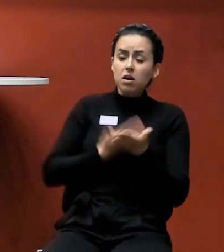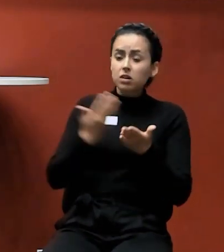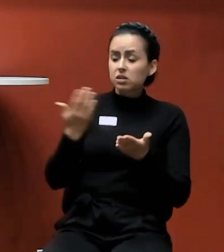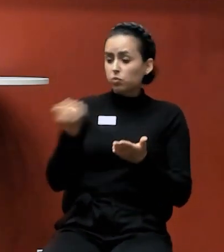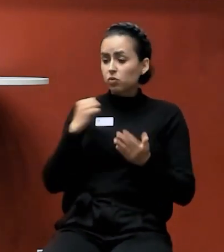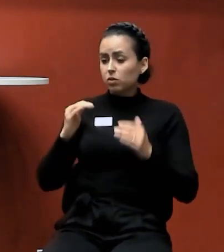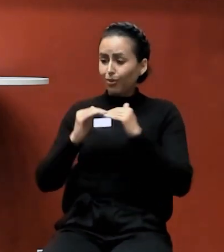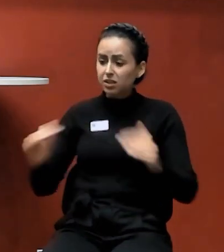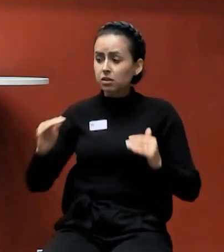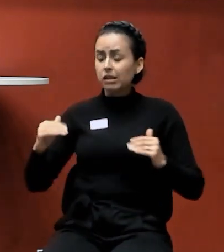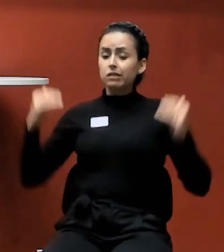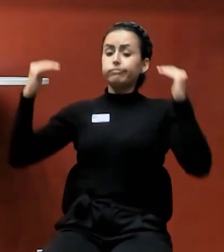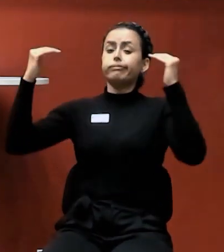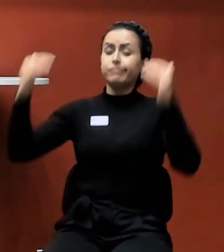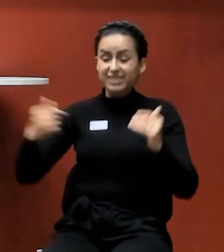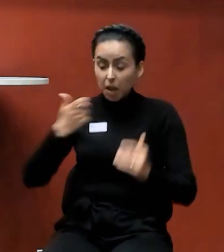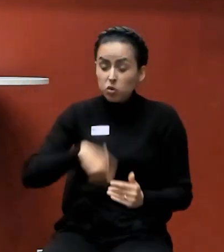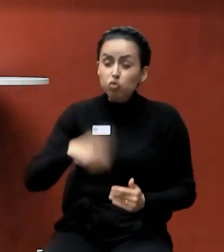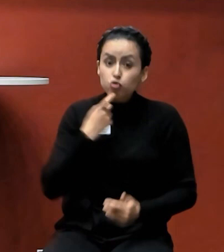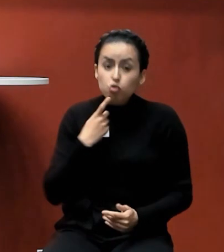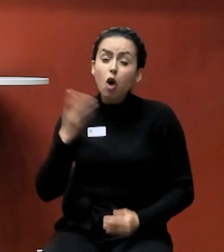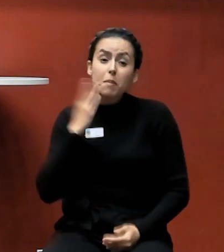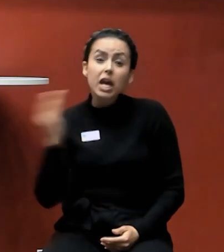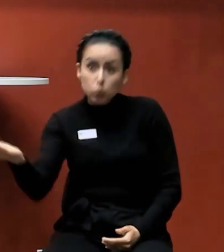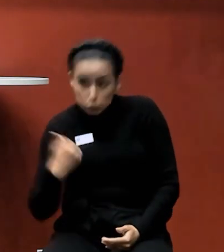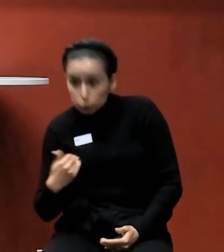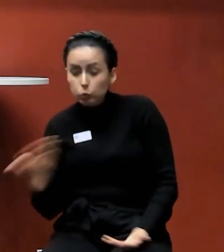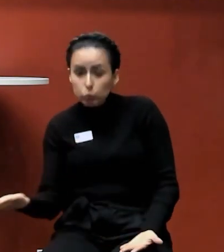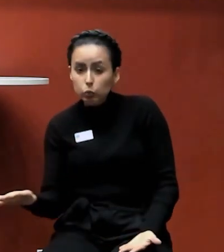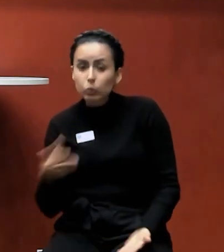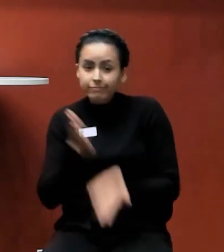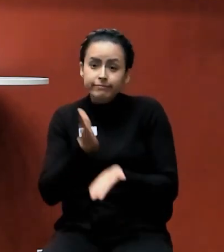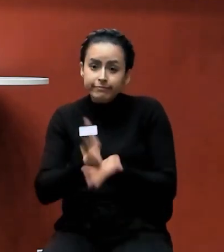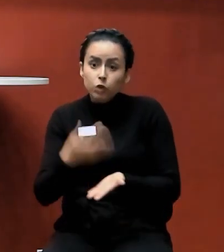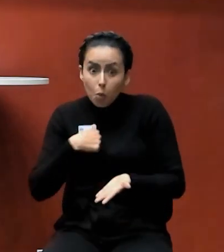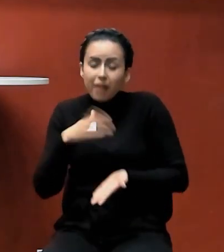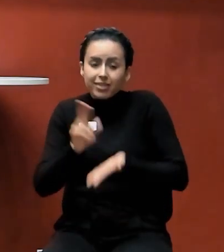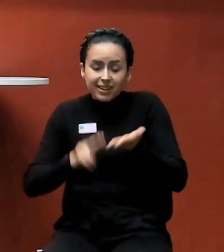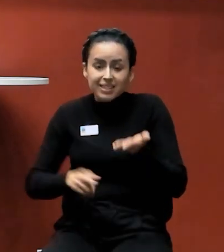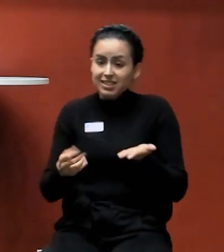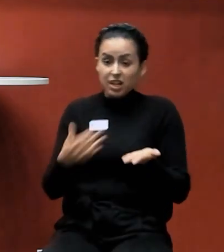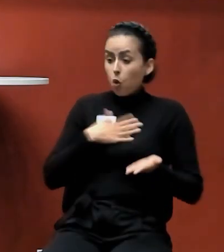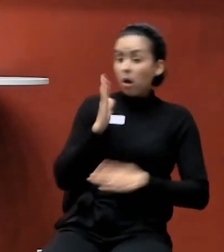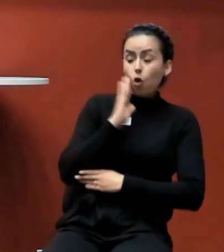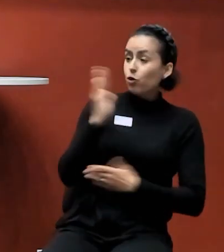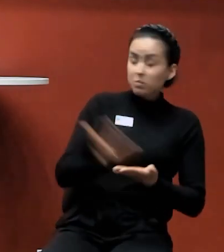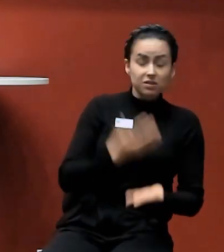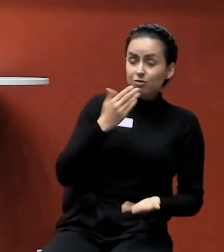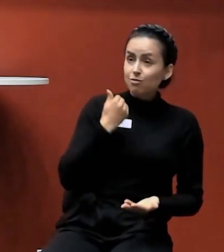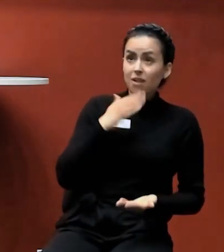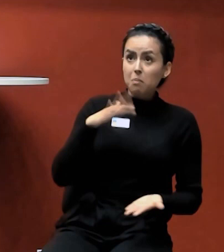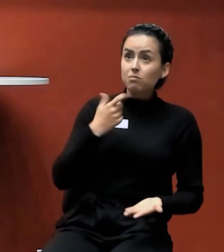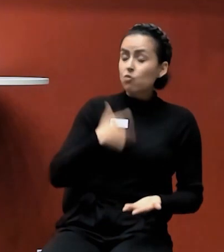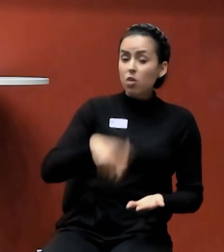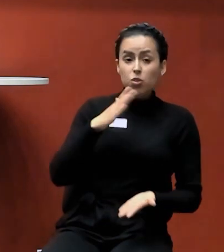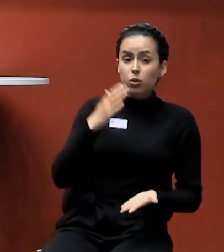I'm invited in Finland to talk about my artistry. Nobody knows me in my country. Nobody knows me in my country. I have